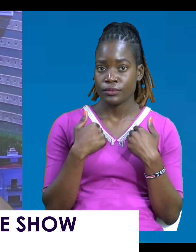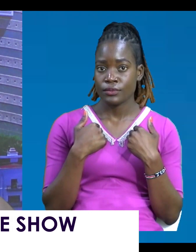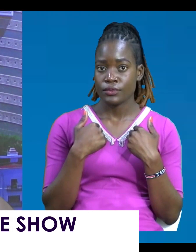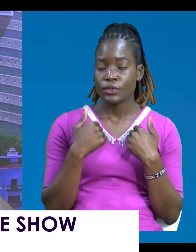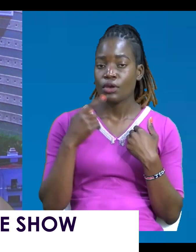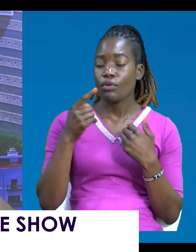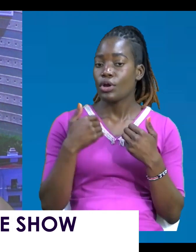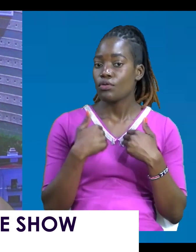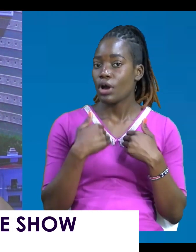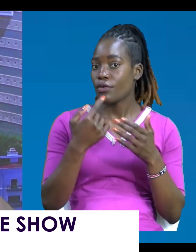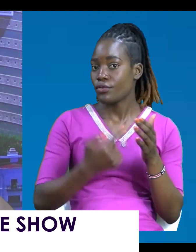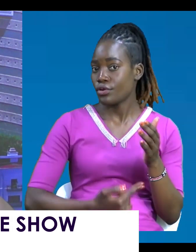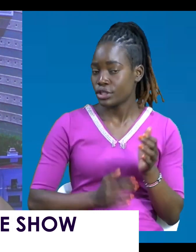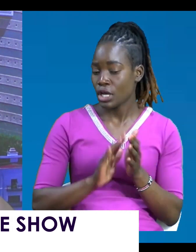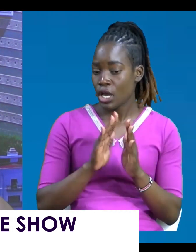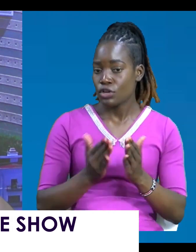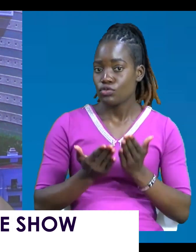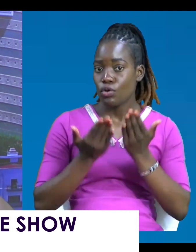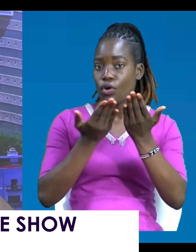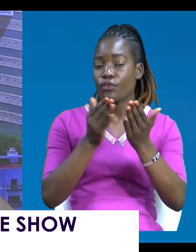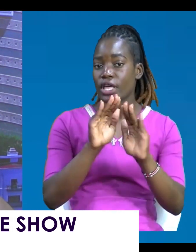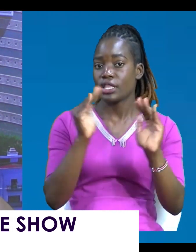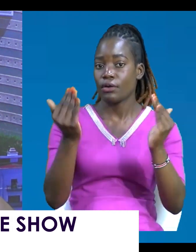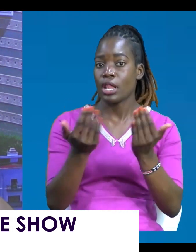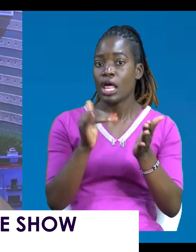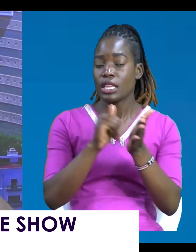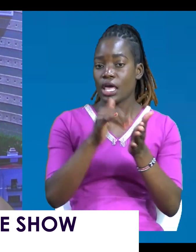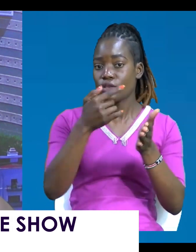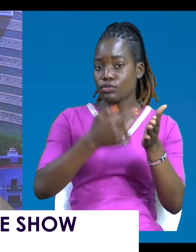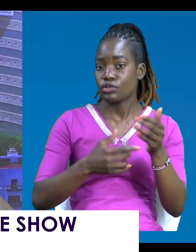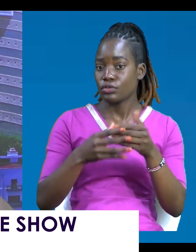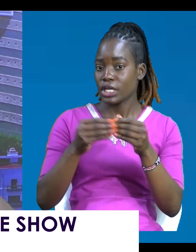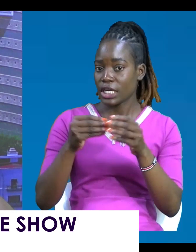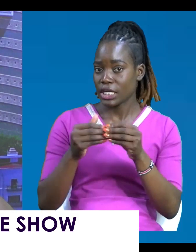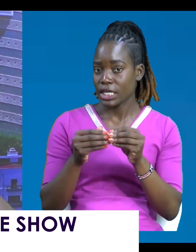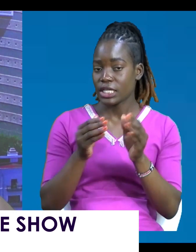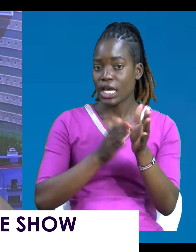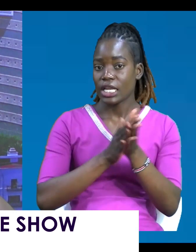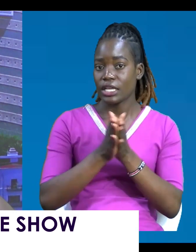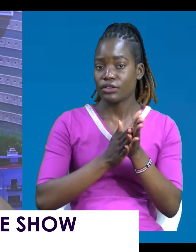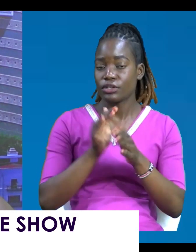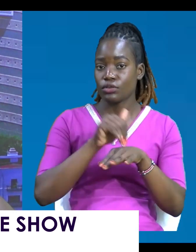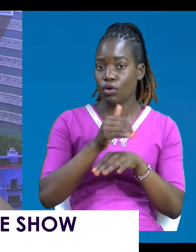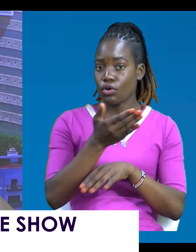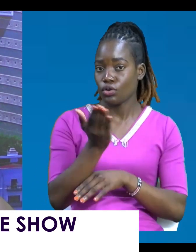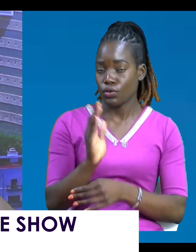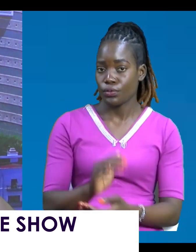What do you have to offer the world? That is what will create an interest on you.